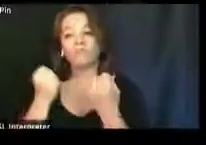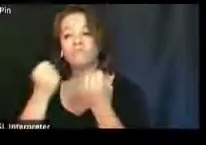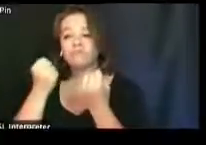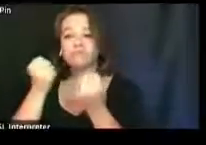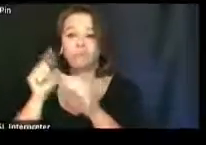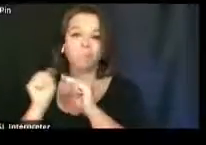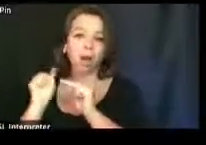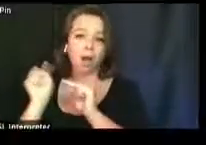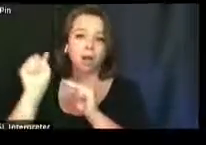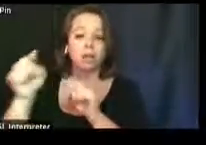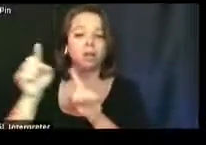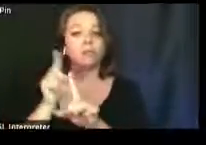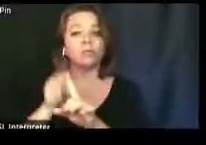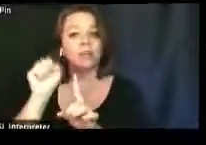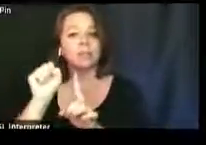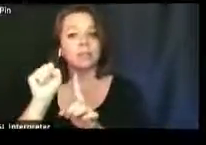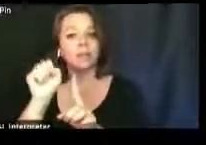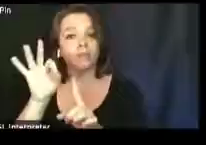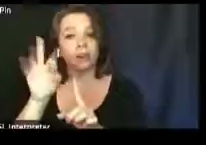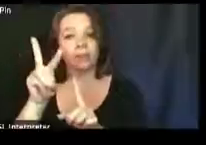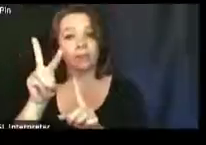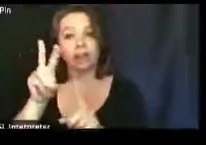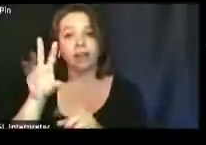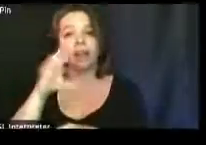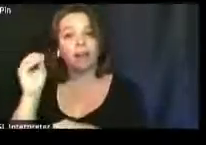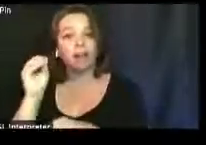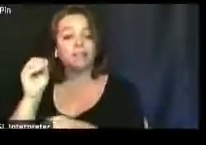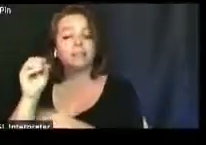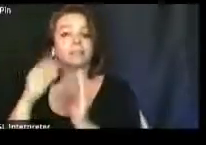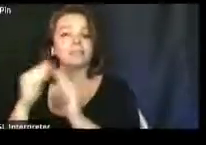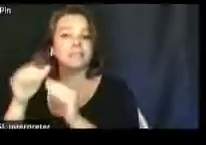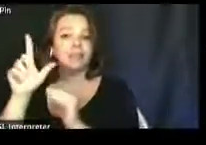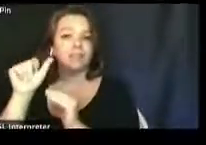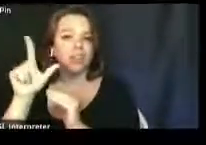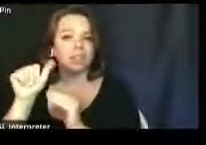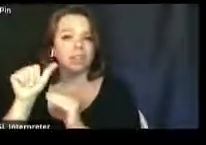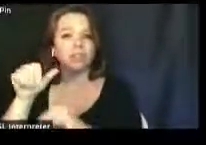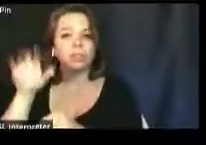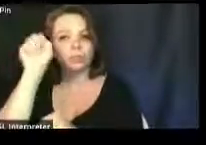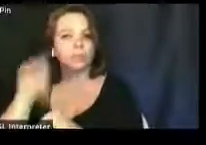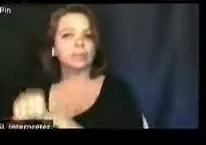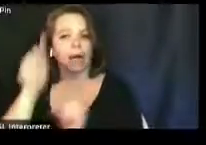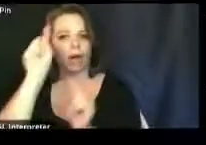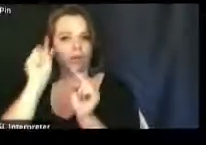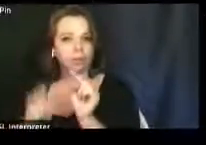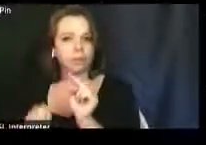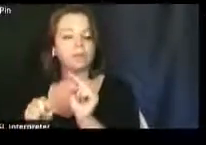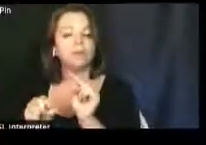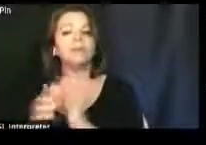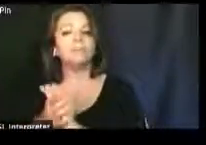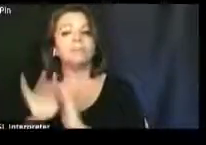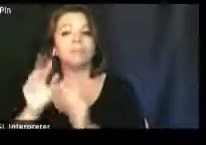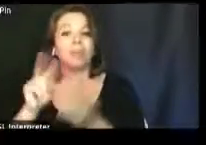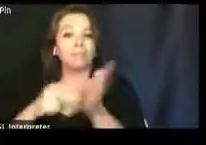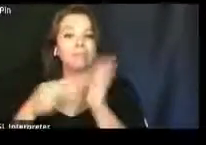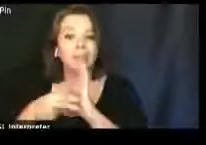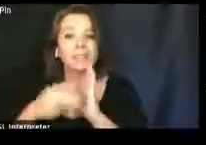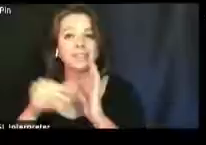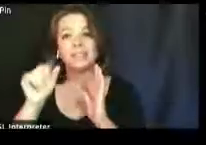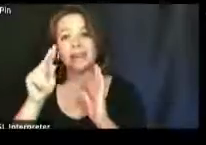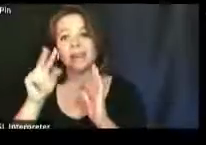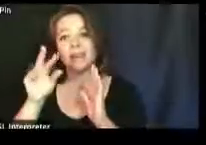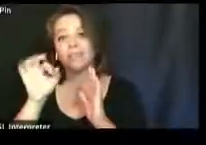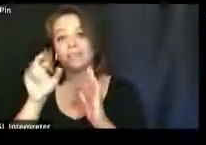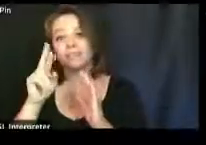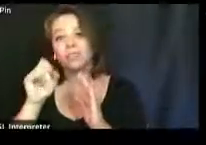San Fernando Valley and the city of Los Angeles to the south. This makes our infrastructure and transportation of great concern